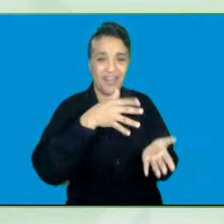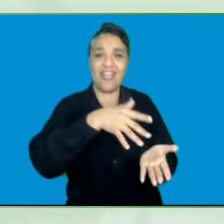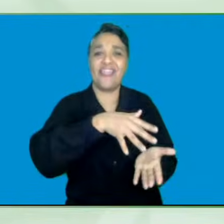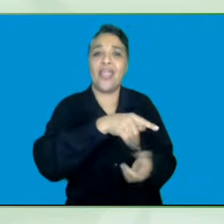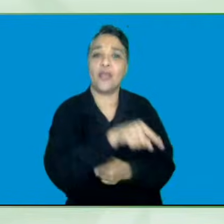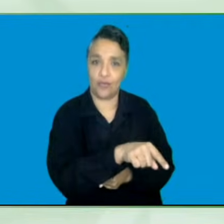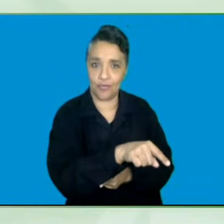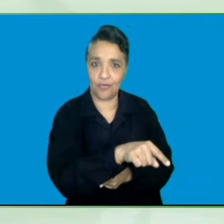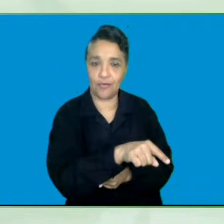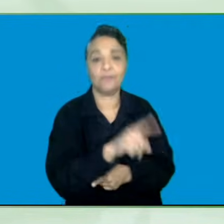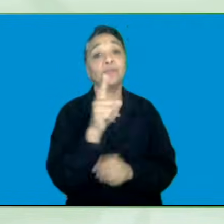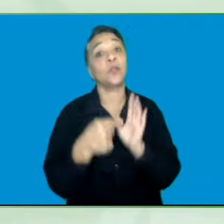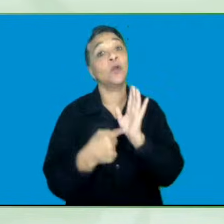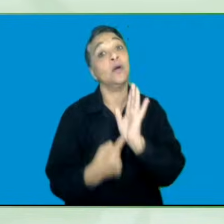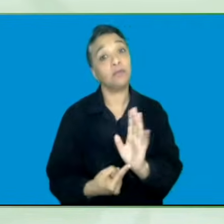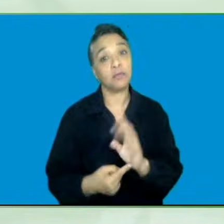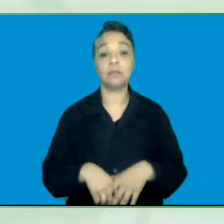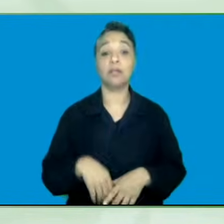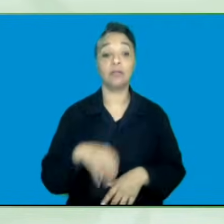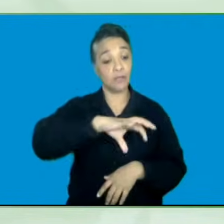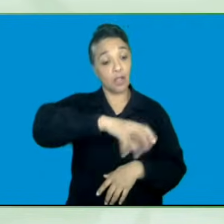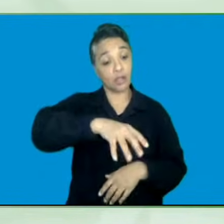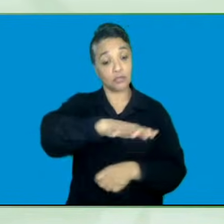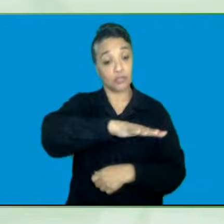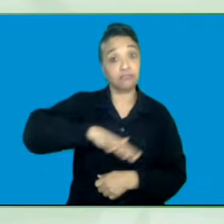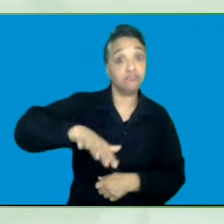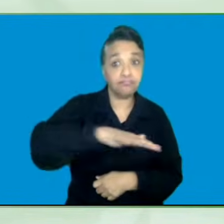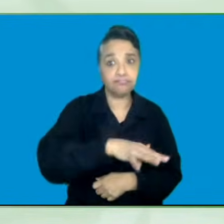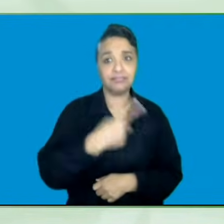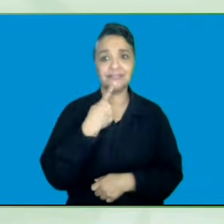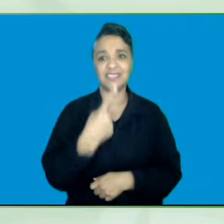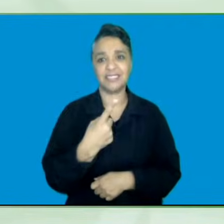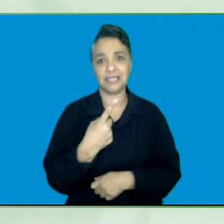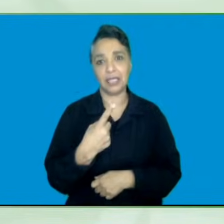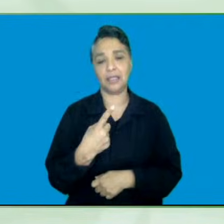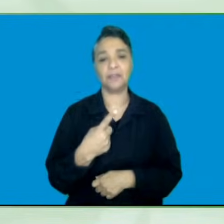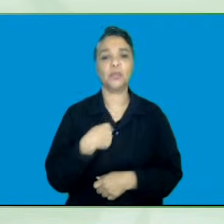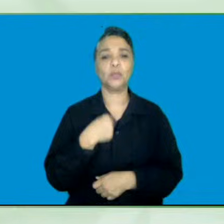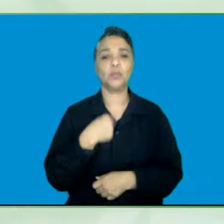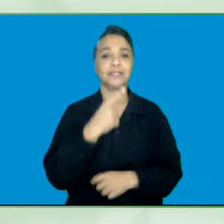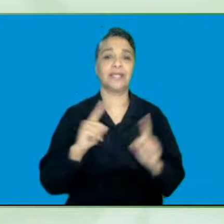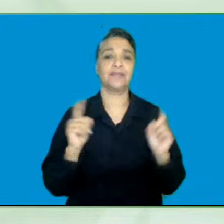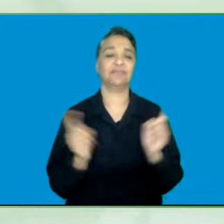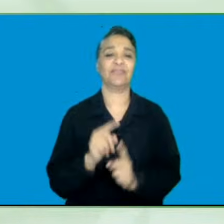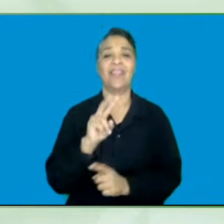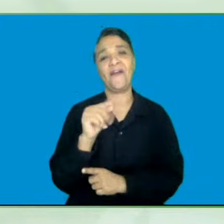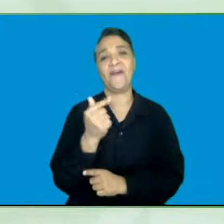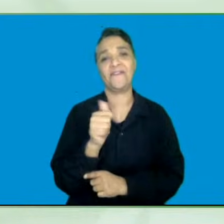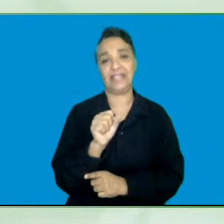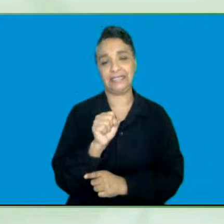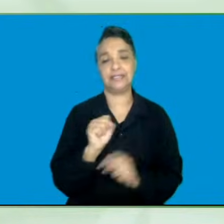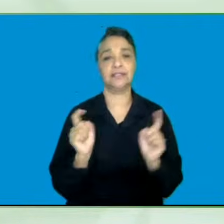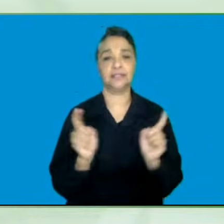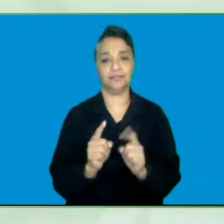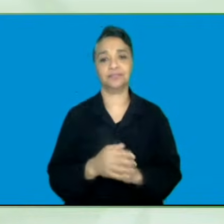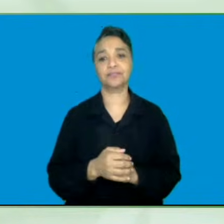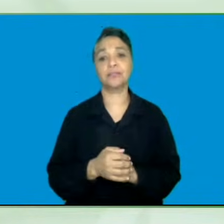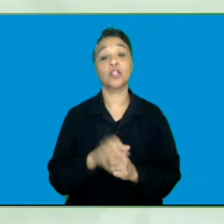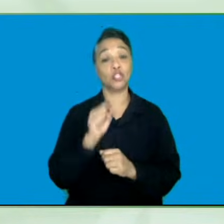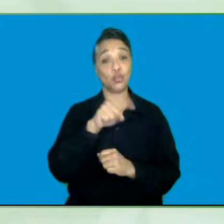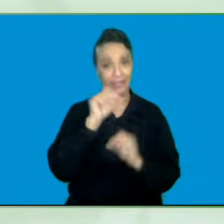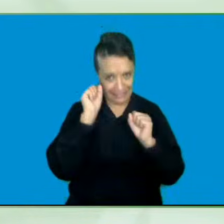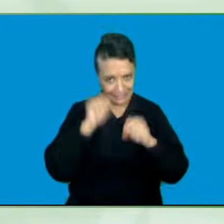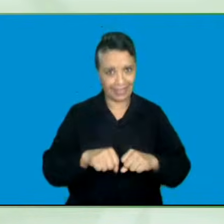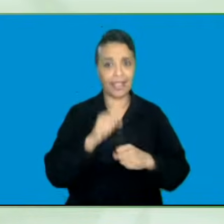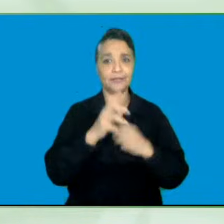country, vocational education and training, I might just say VET from now on, the acronym. So VET can be delivered at